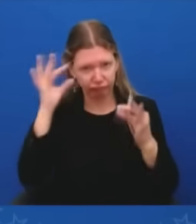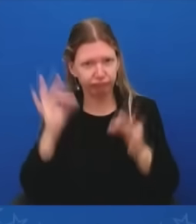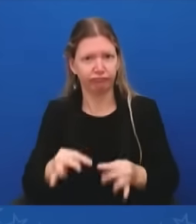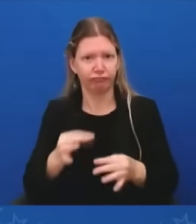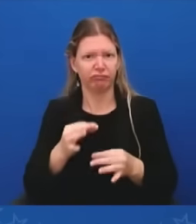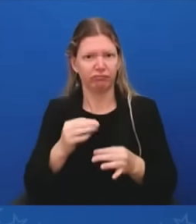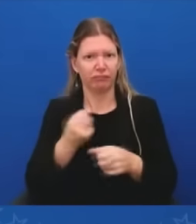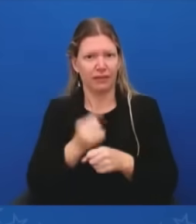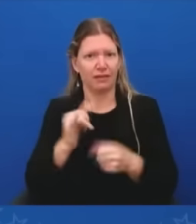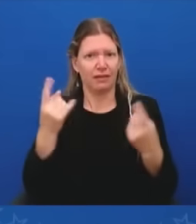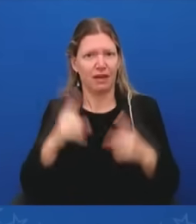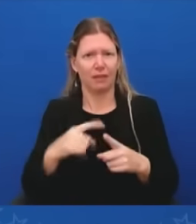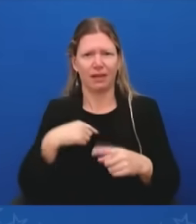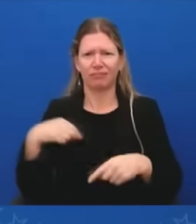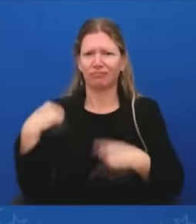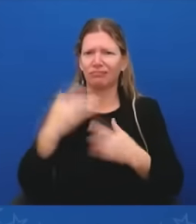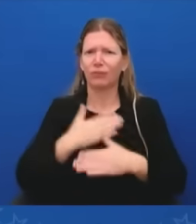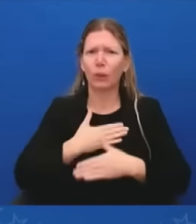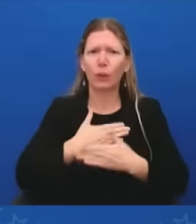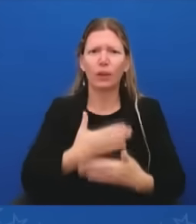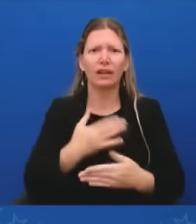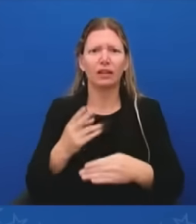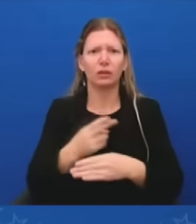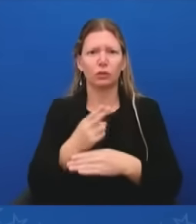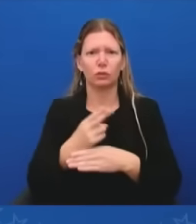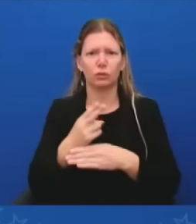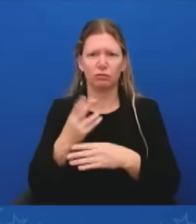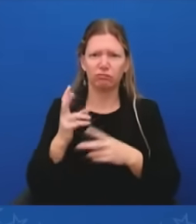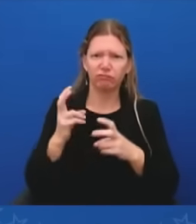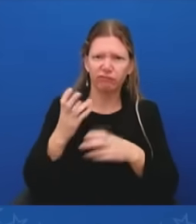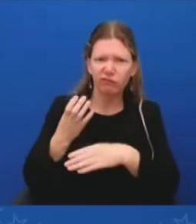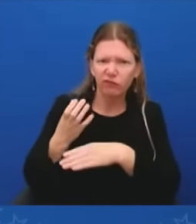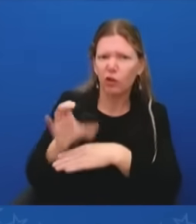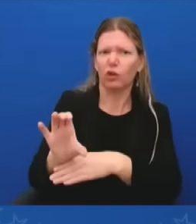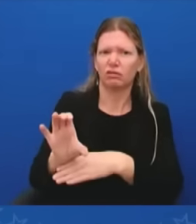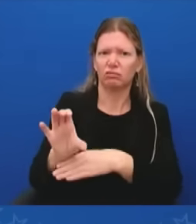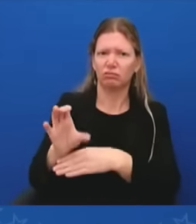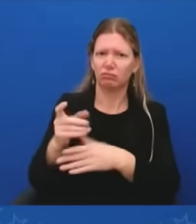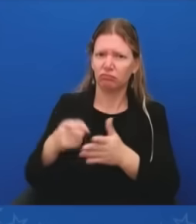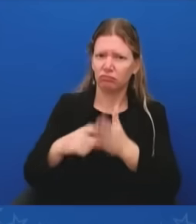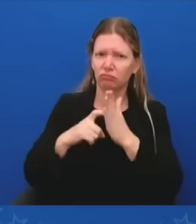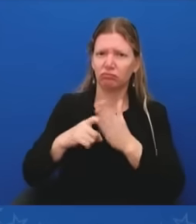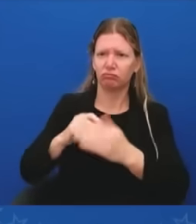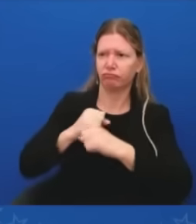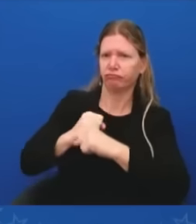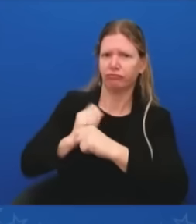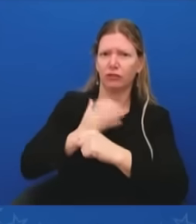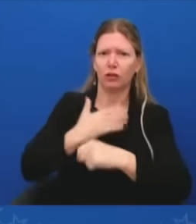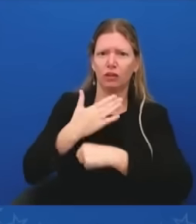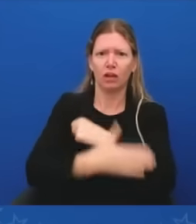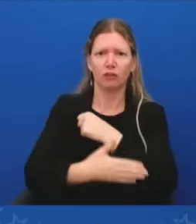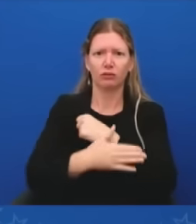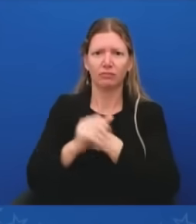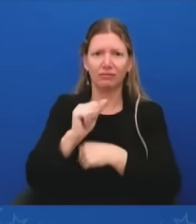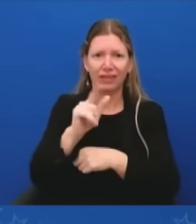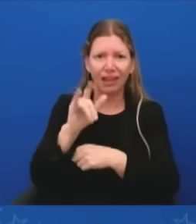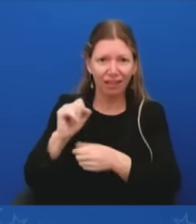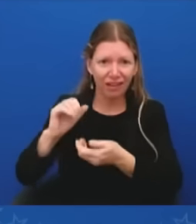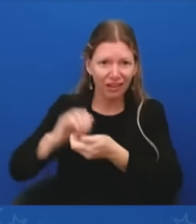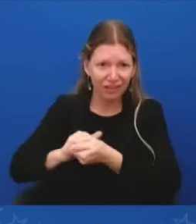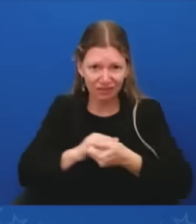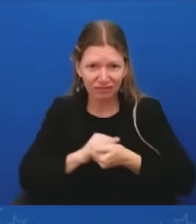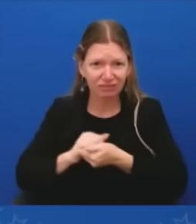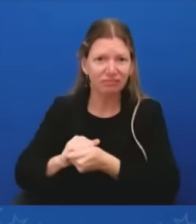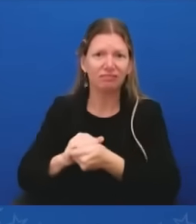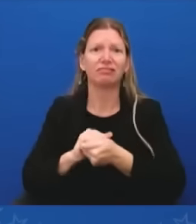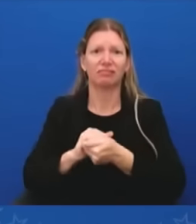anyone targets American troops, we will deliver justice to them. That happened earlier this year when three heroic